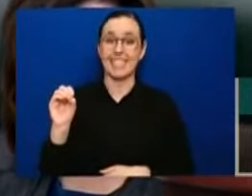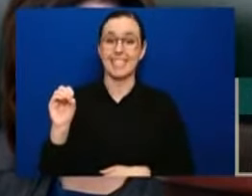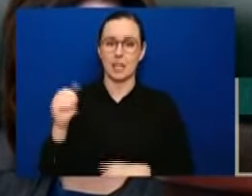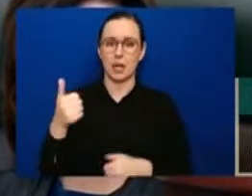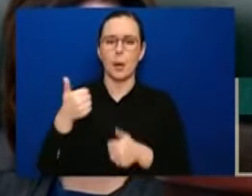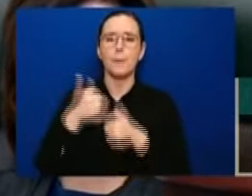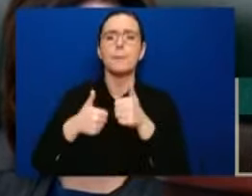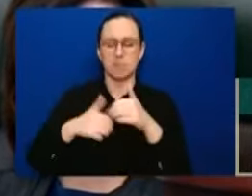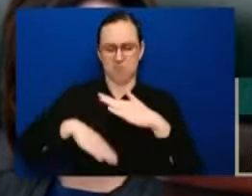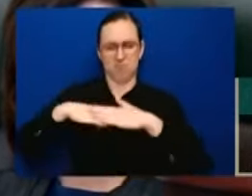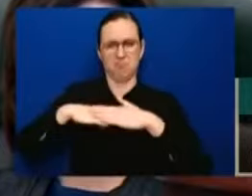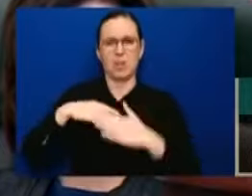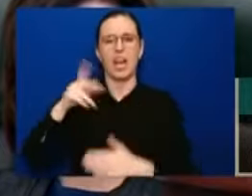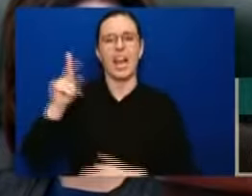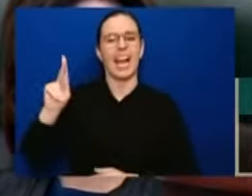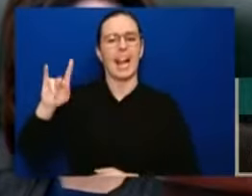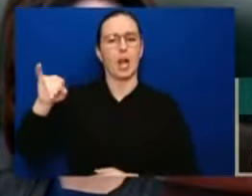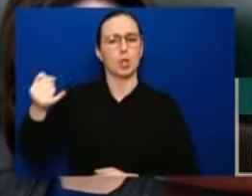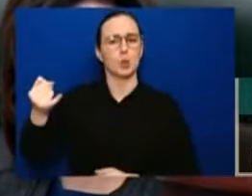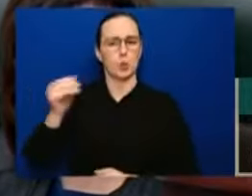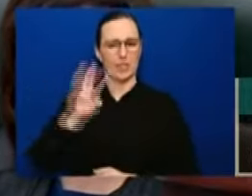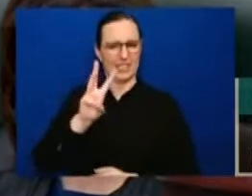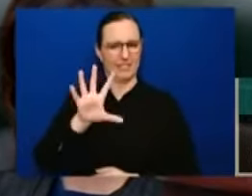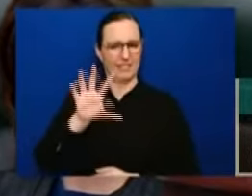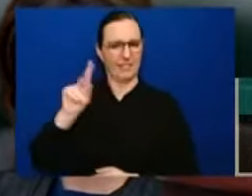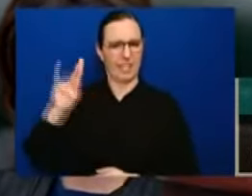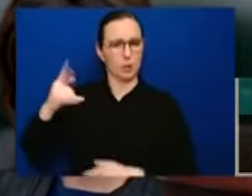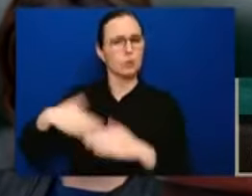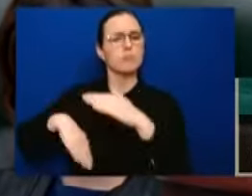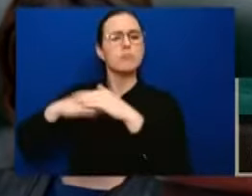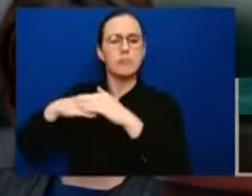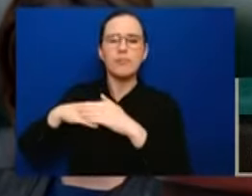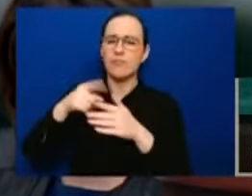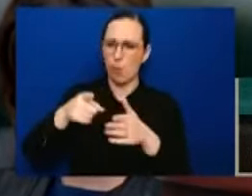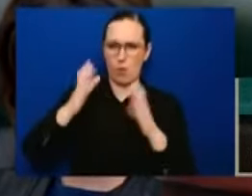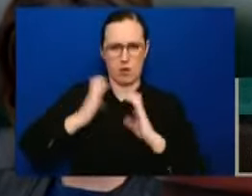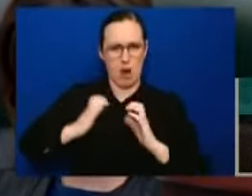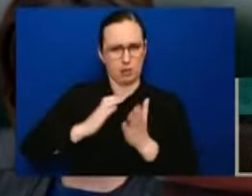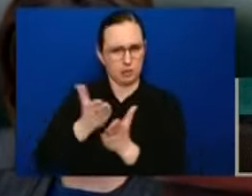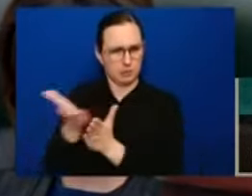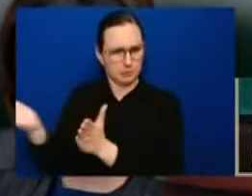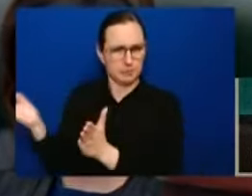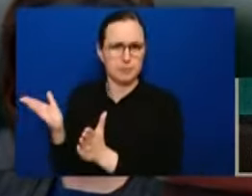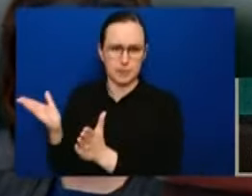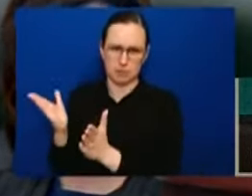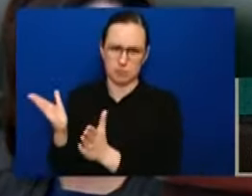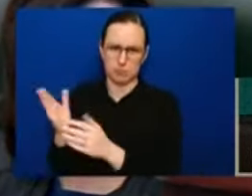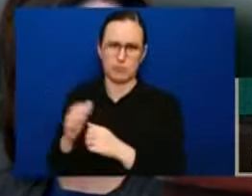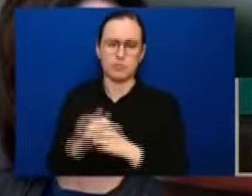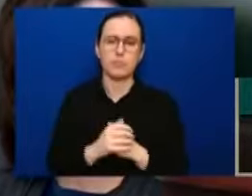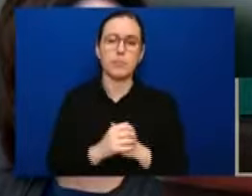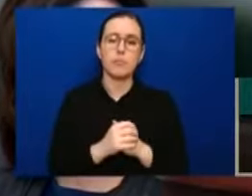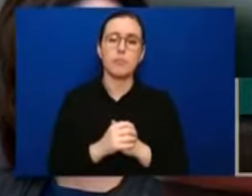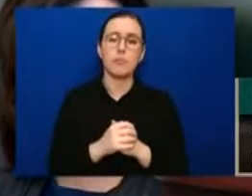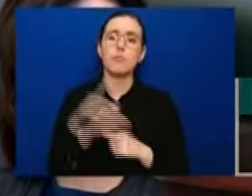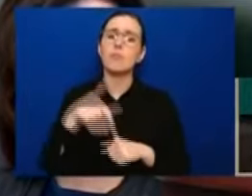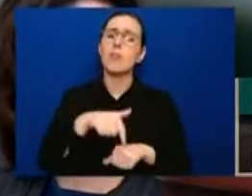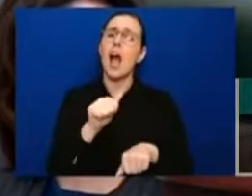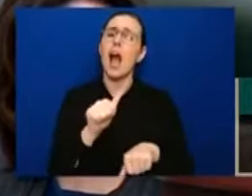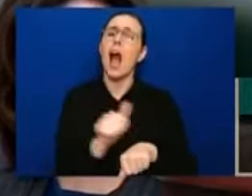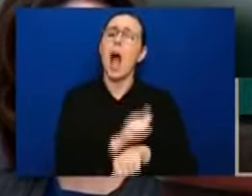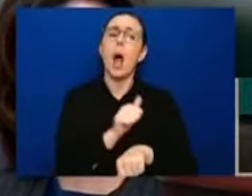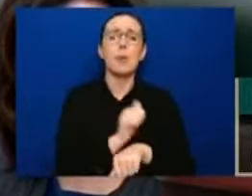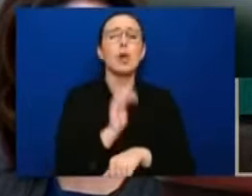Asia. And while Alberta is not immune from the effects of inflation, we offer a more affordable province to